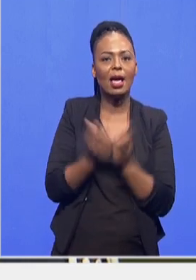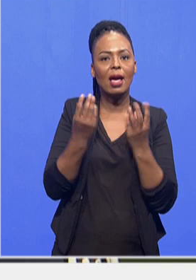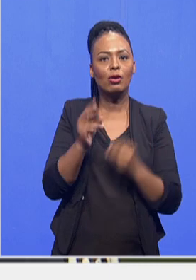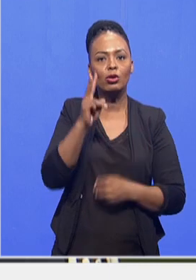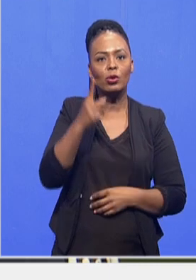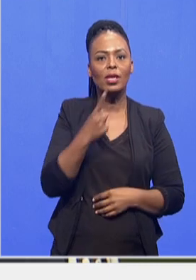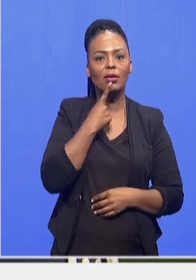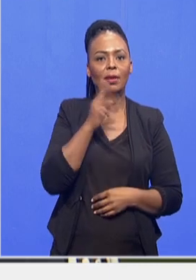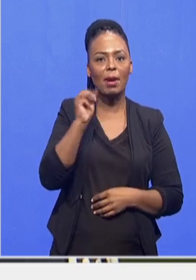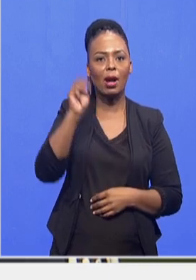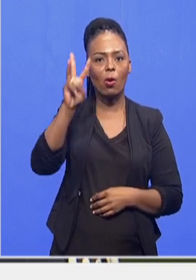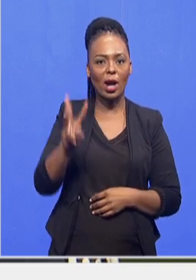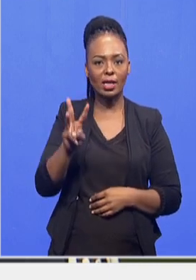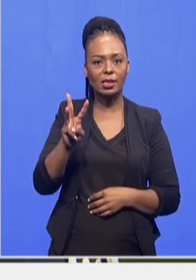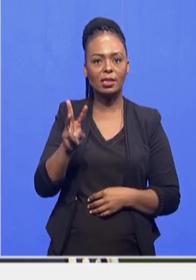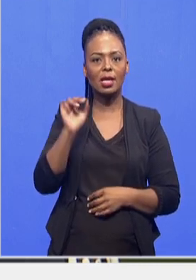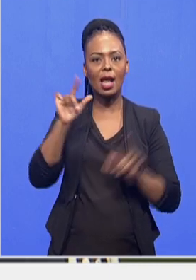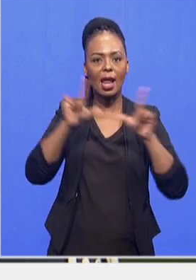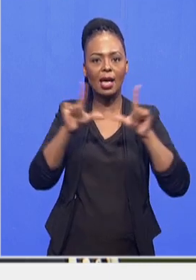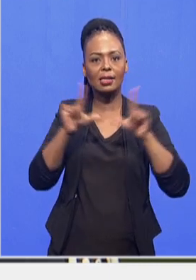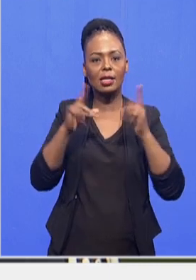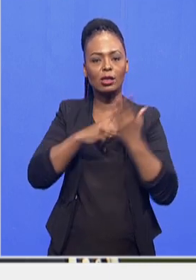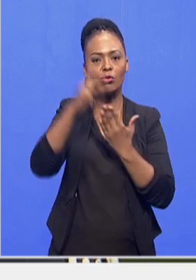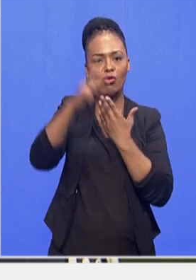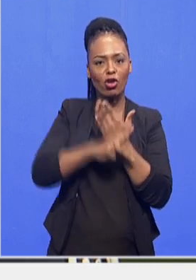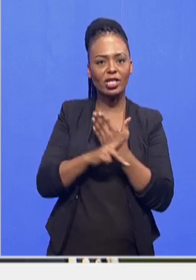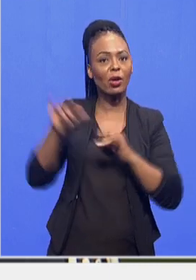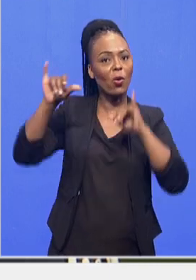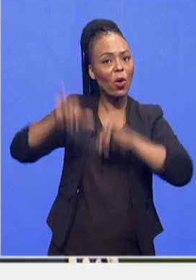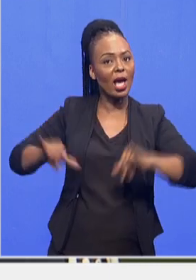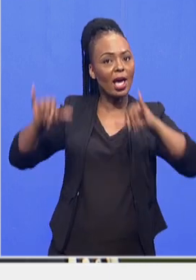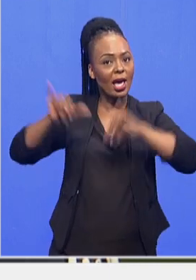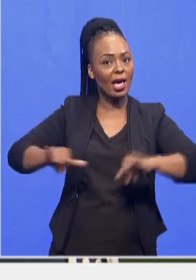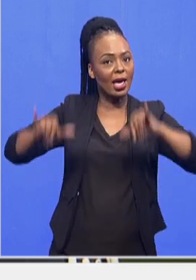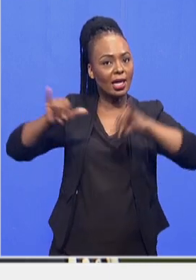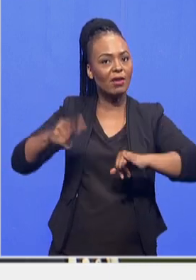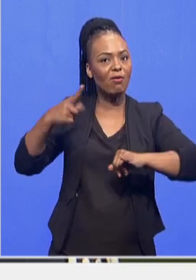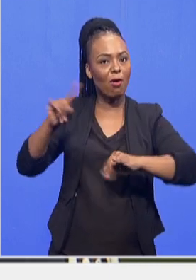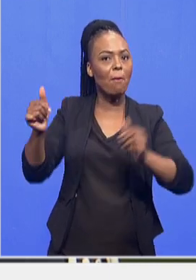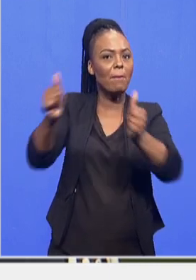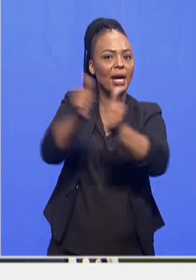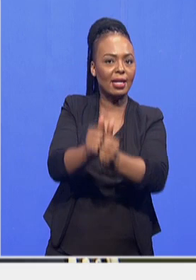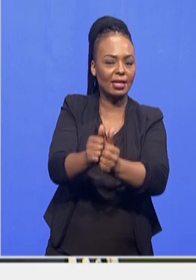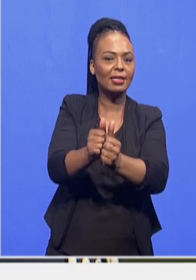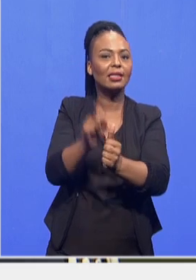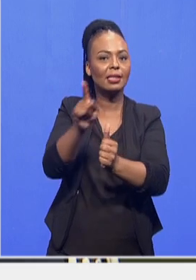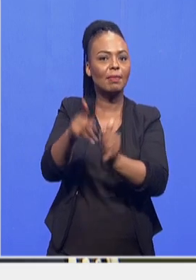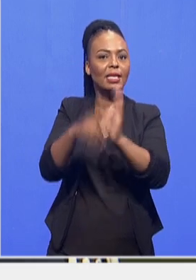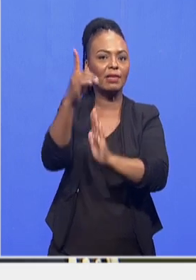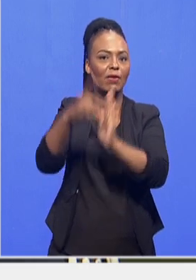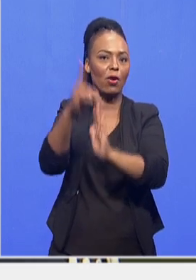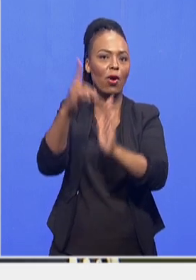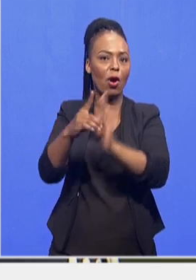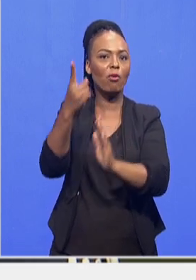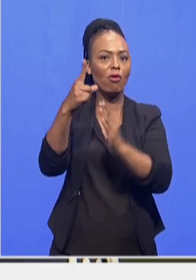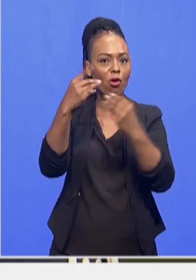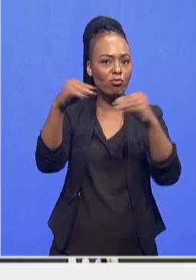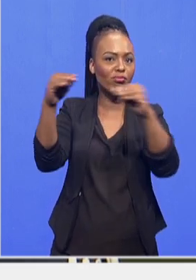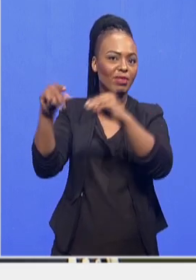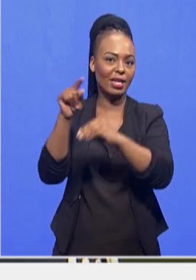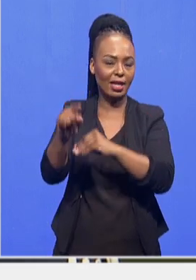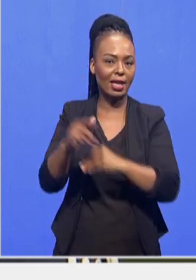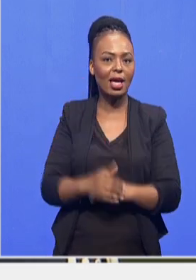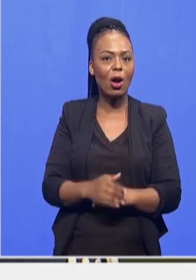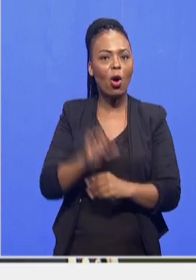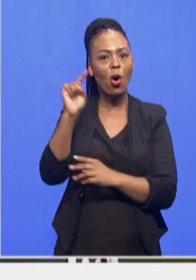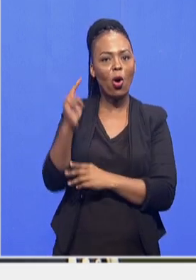2,000 megawatts of licensed projects that are waiting for partnerships to actually be developed and be commissioned. And we are not only looking